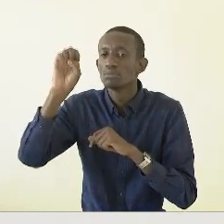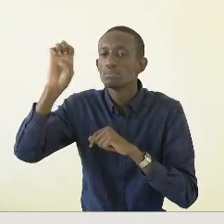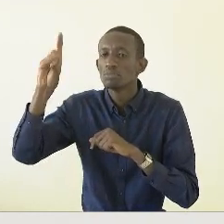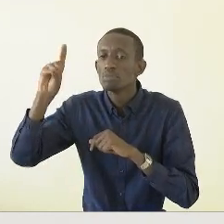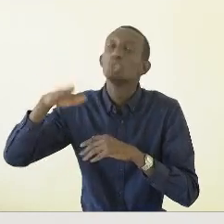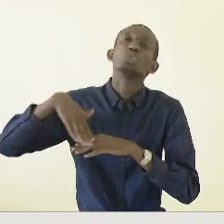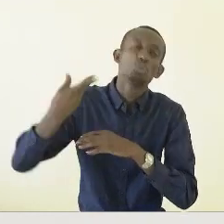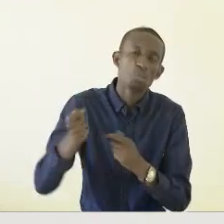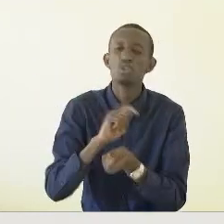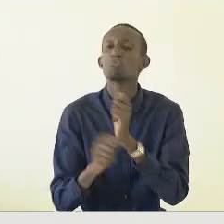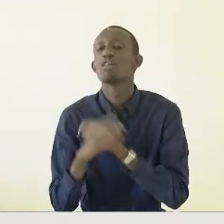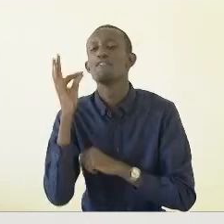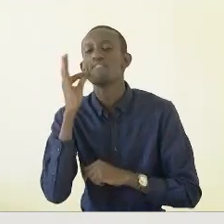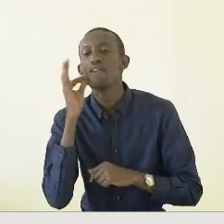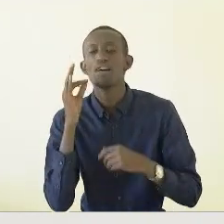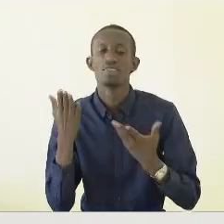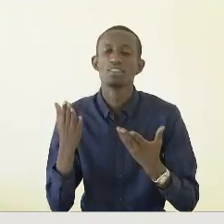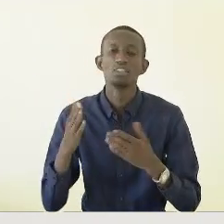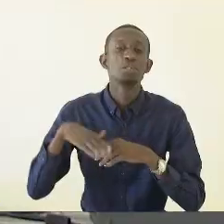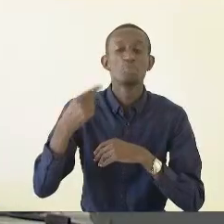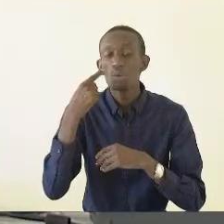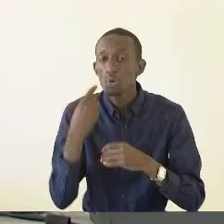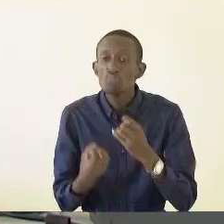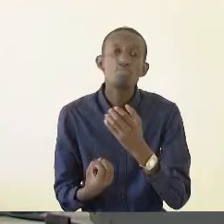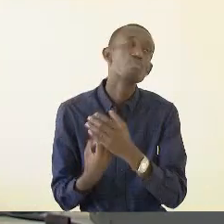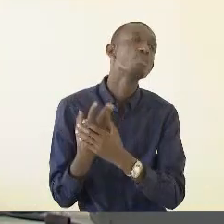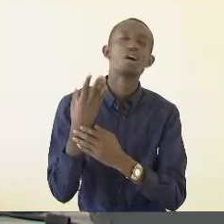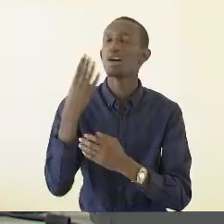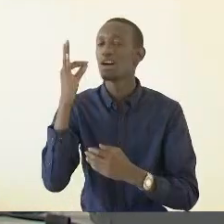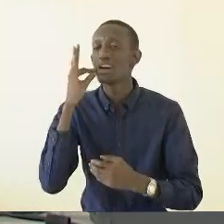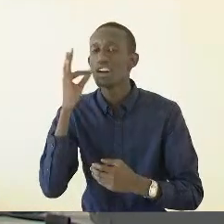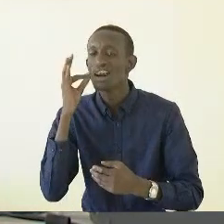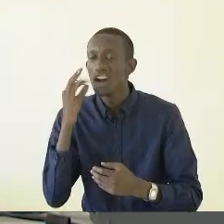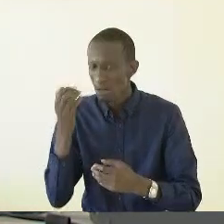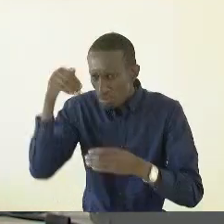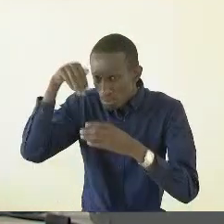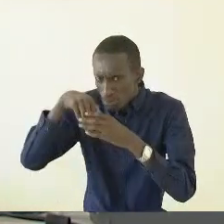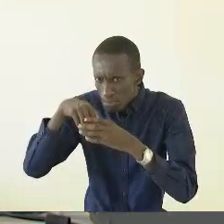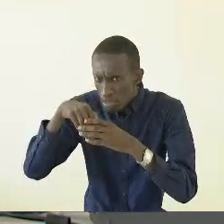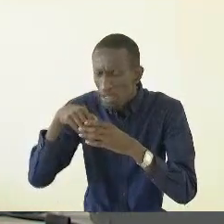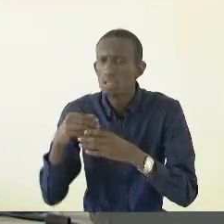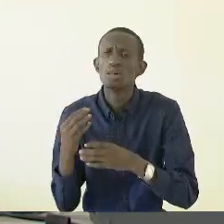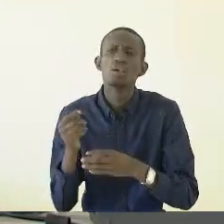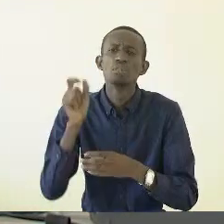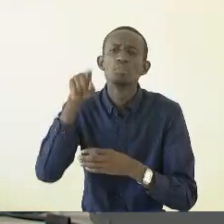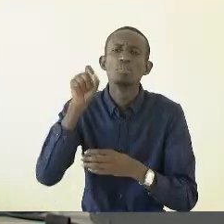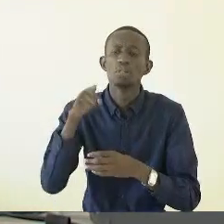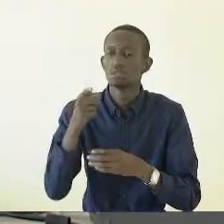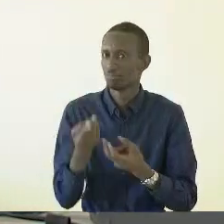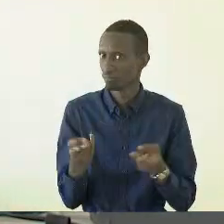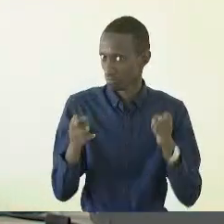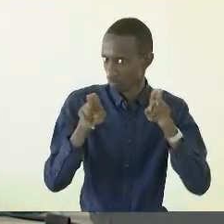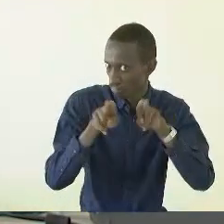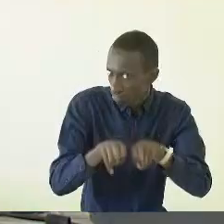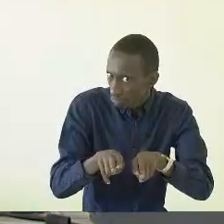fruit. And then we are going to see that the fruits have seeds inside them. This happens